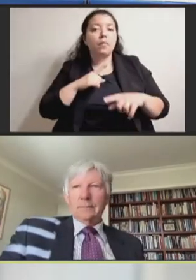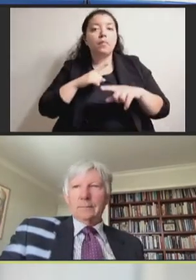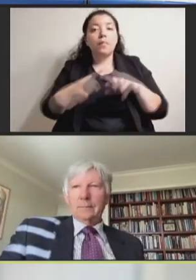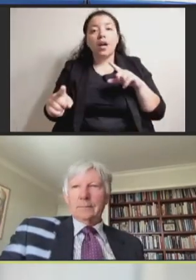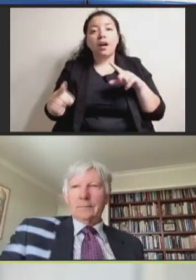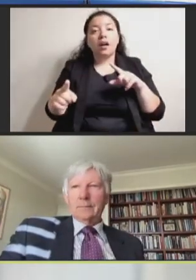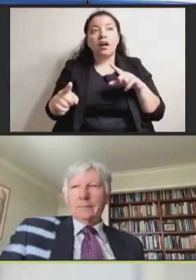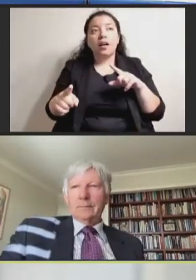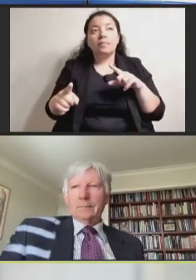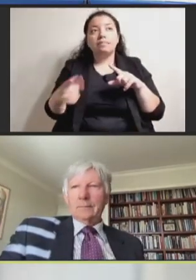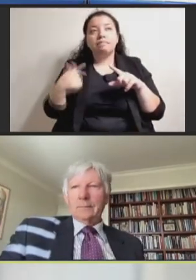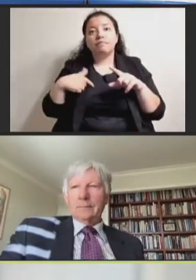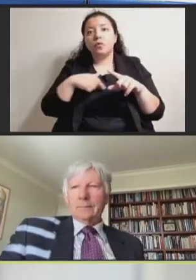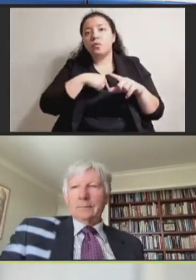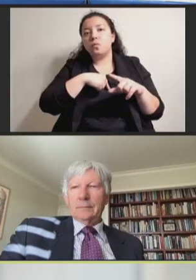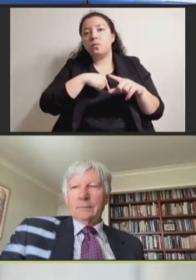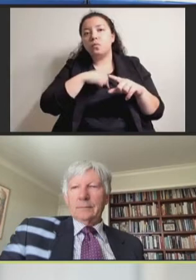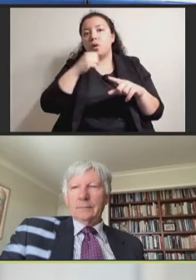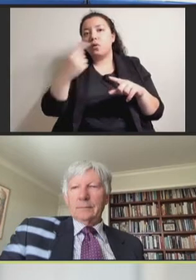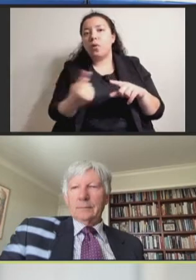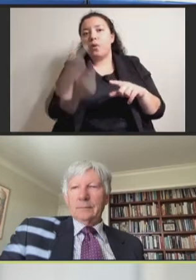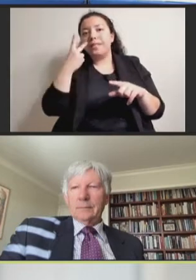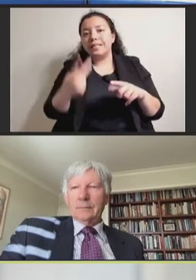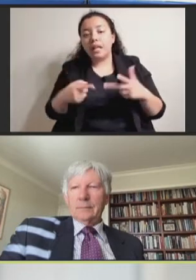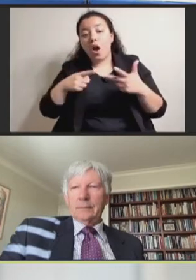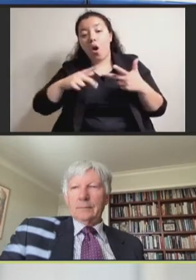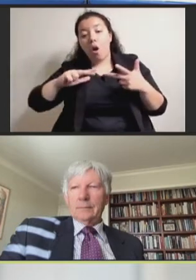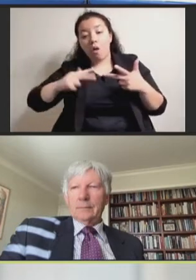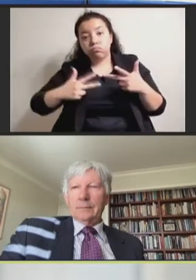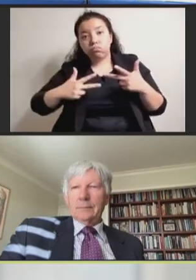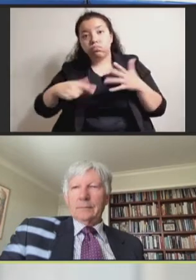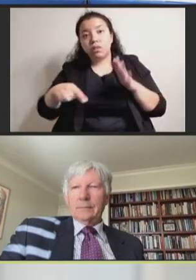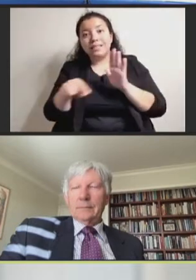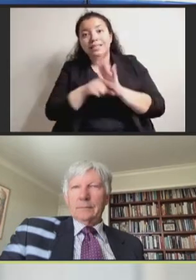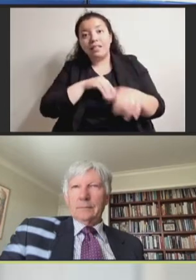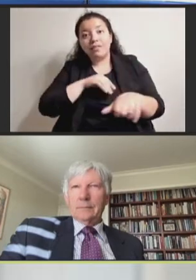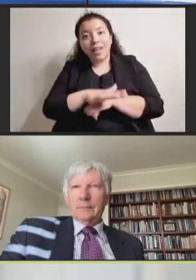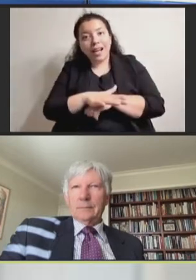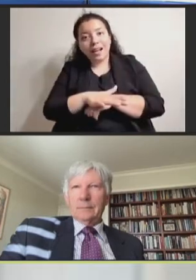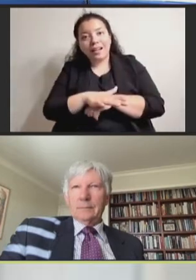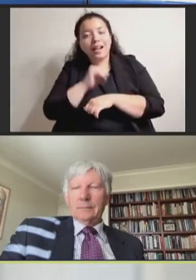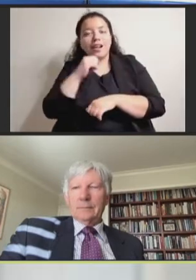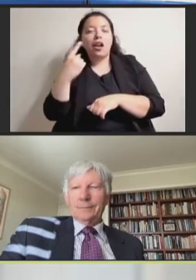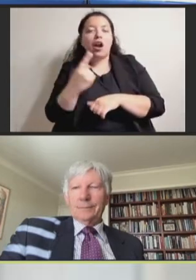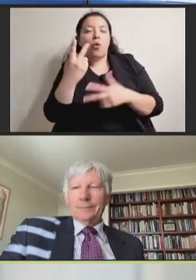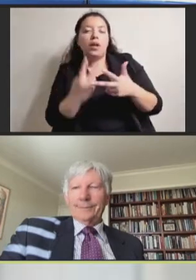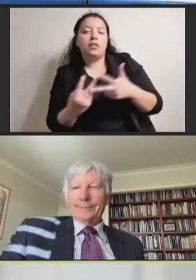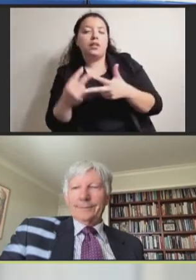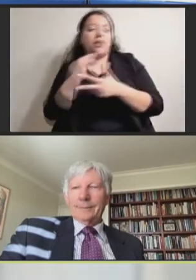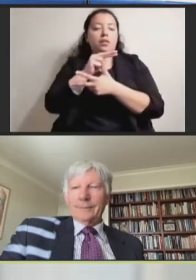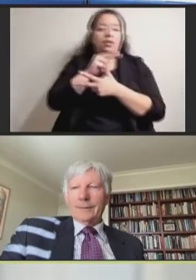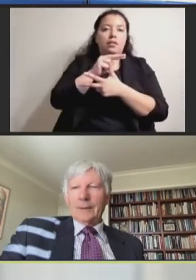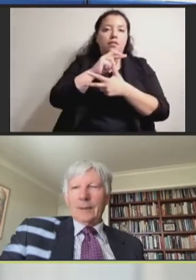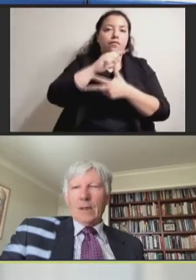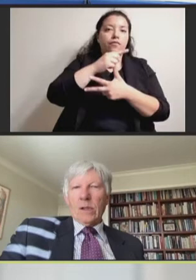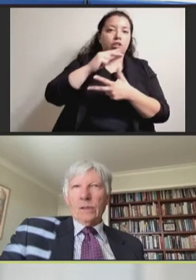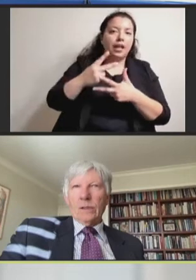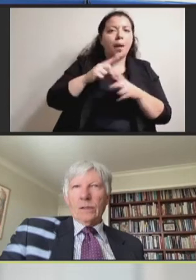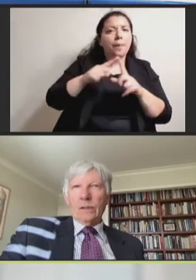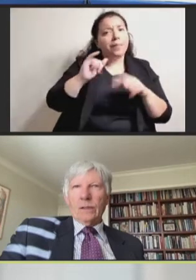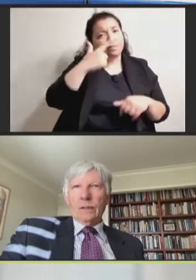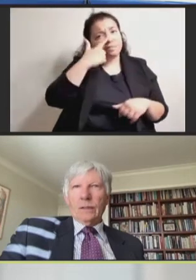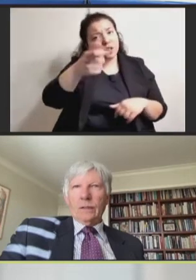in the prior after the primary series, for example, the same outcome or a different outcome. But that's actually a really interesting question, and I think